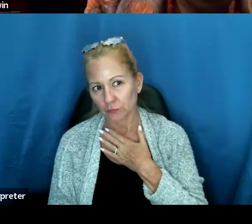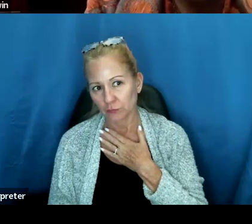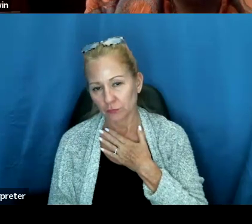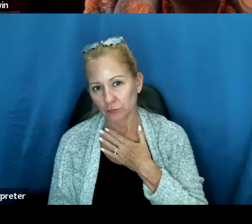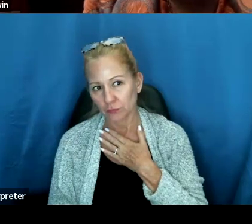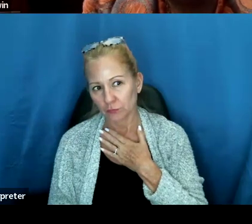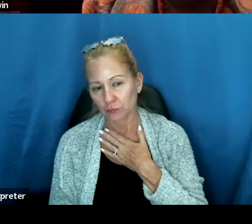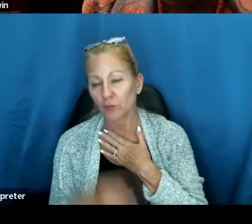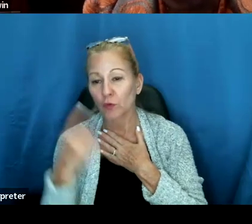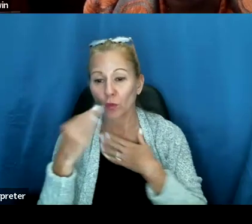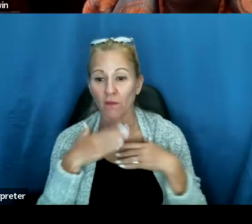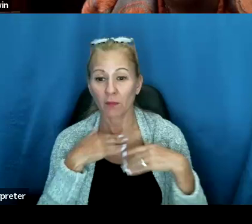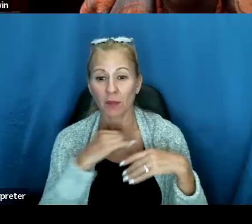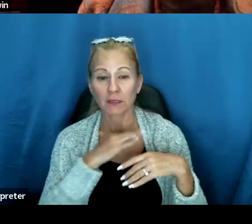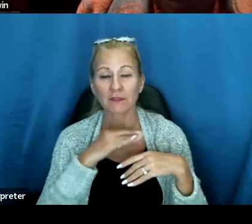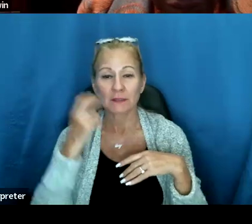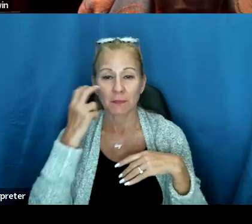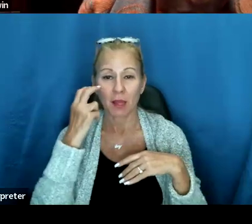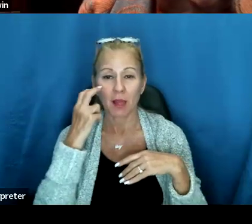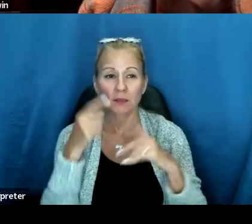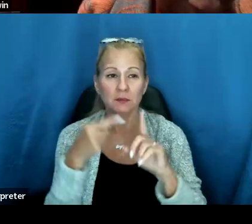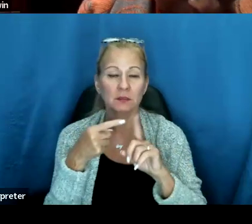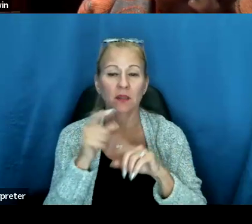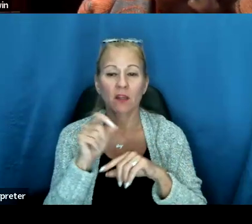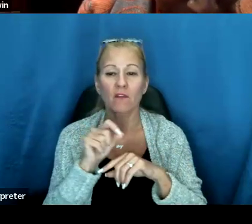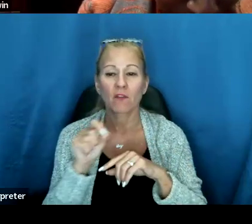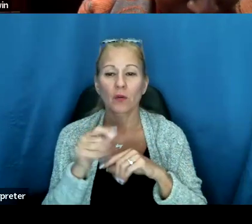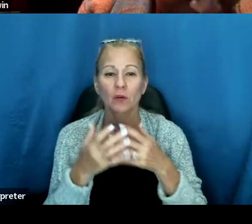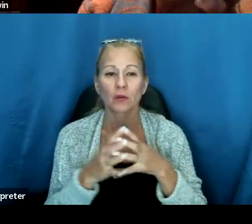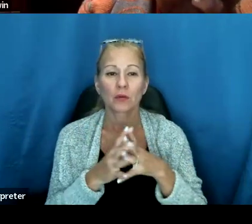One of my staff is blind. Therefore,